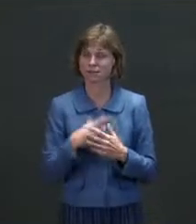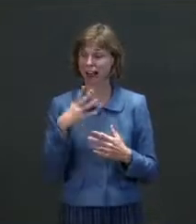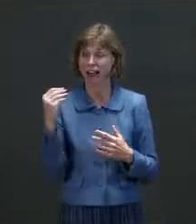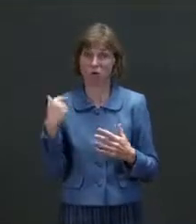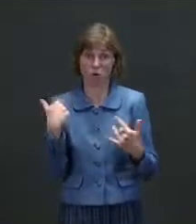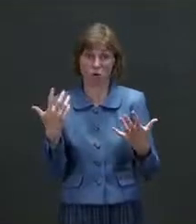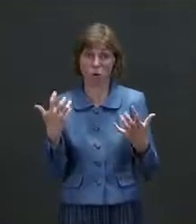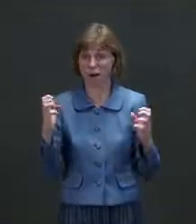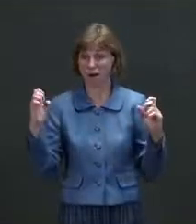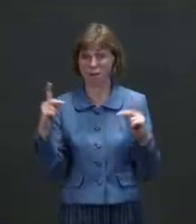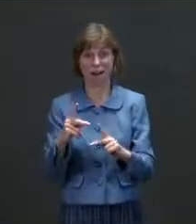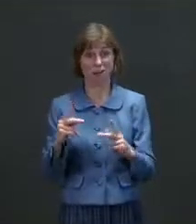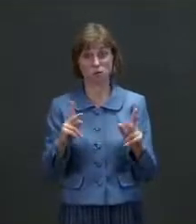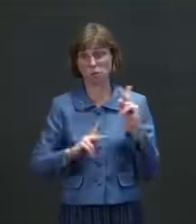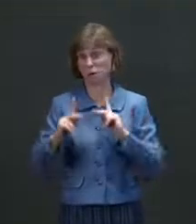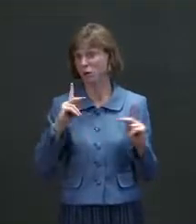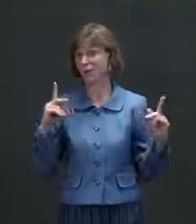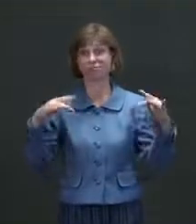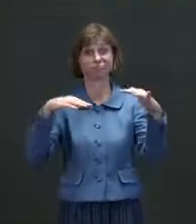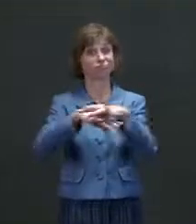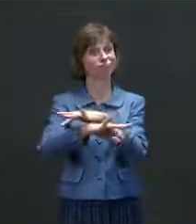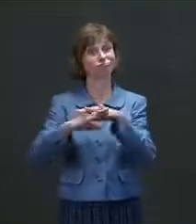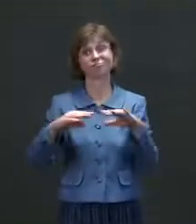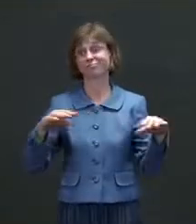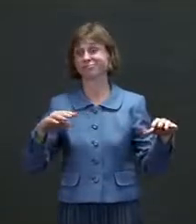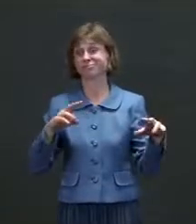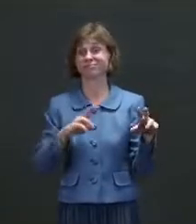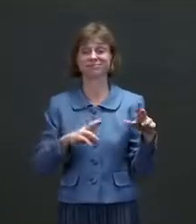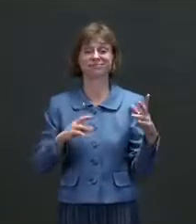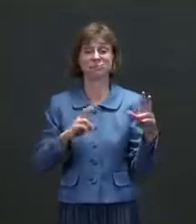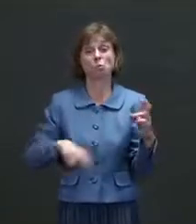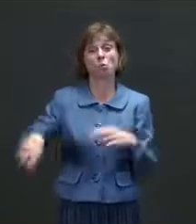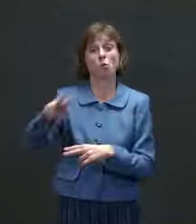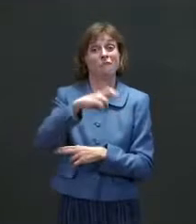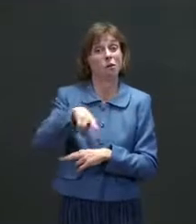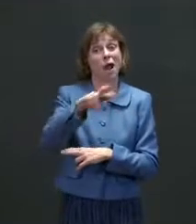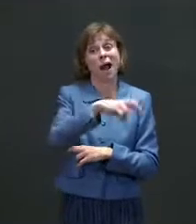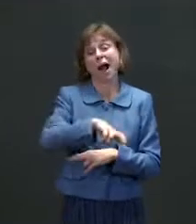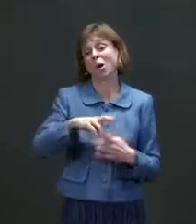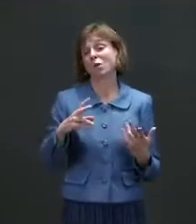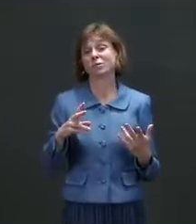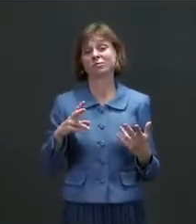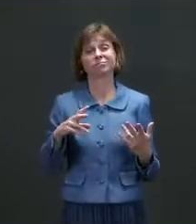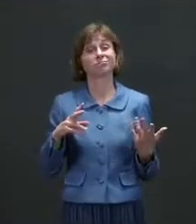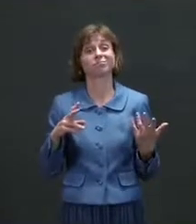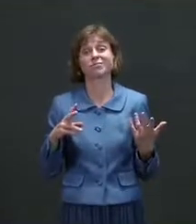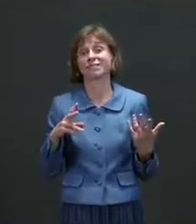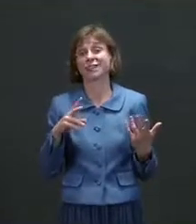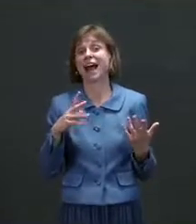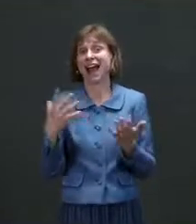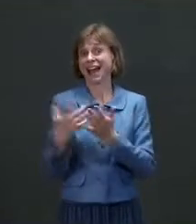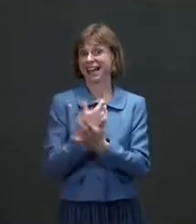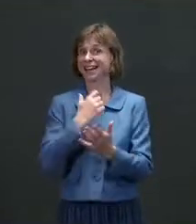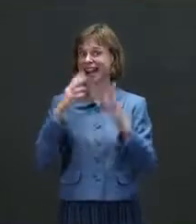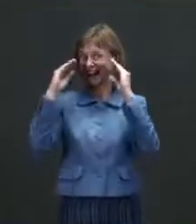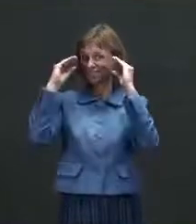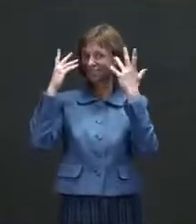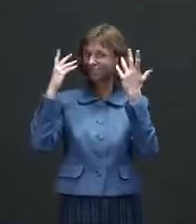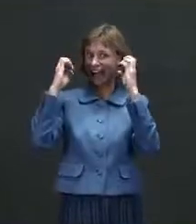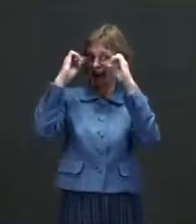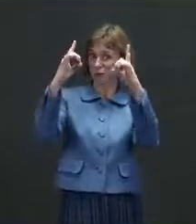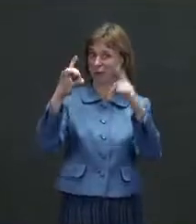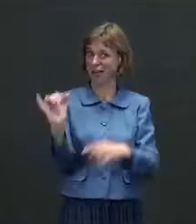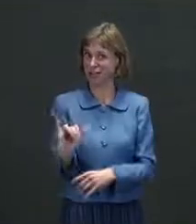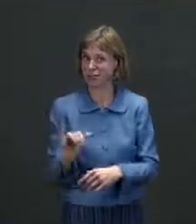can move around, get around, and be educated as well. With that, I just want to close